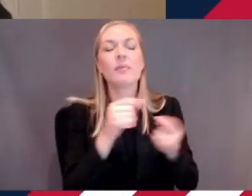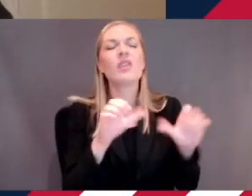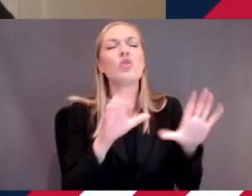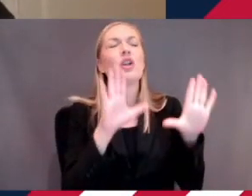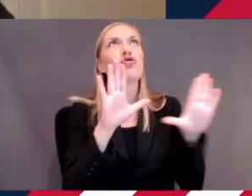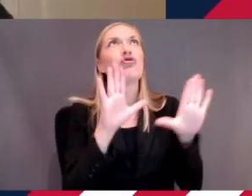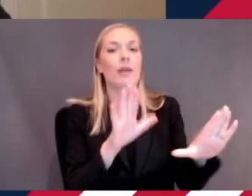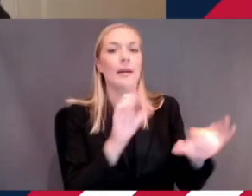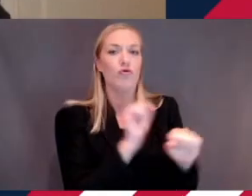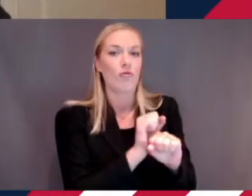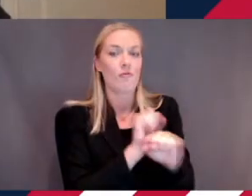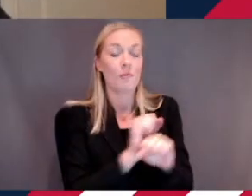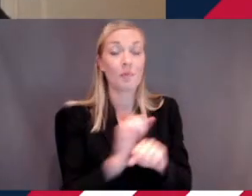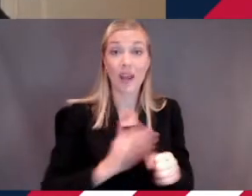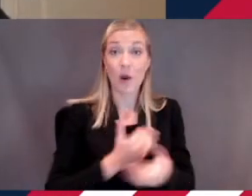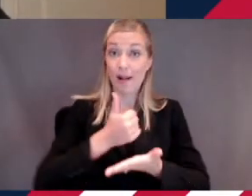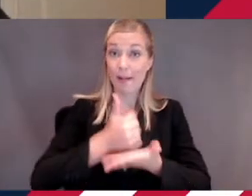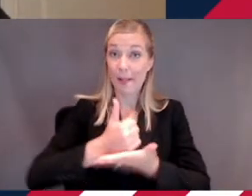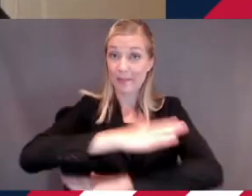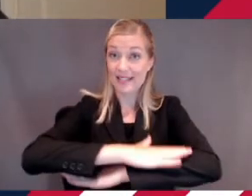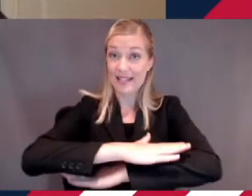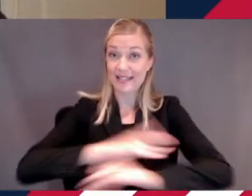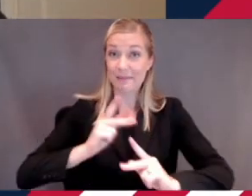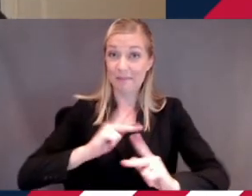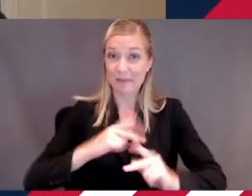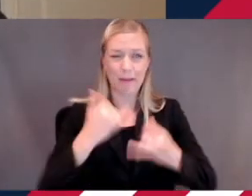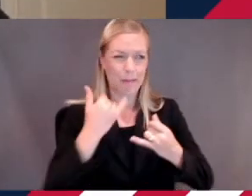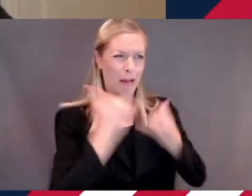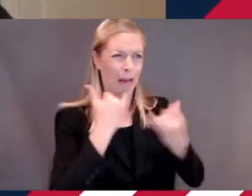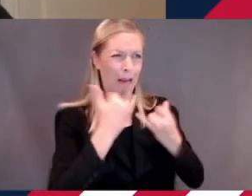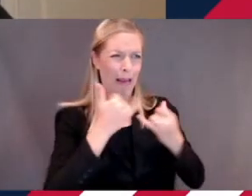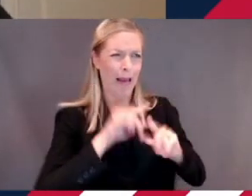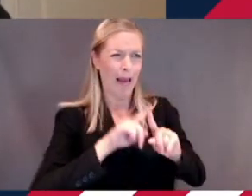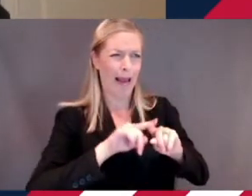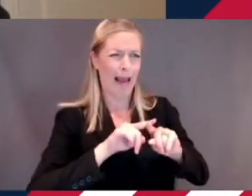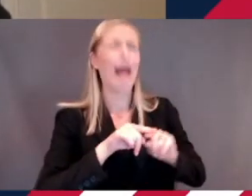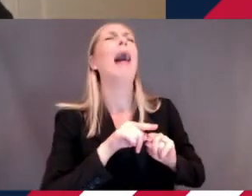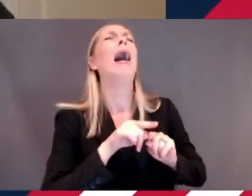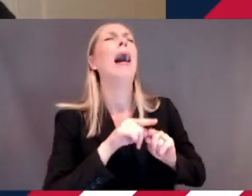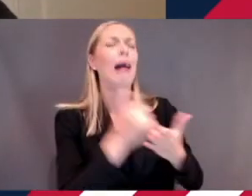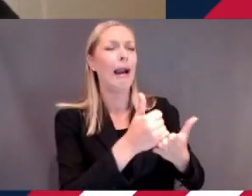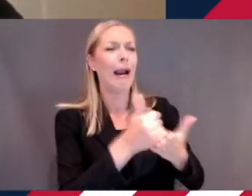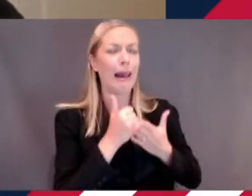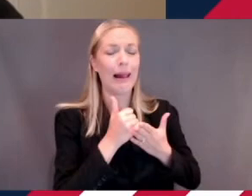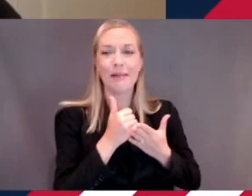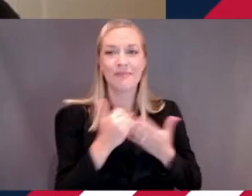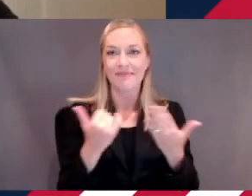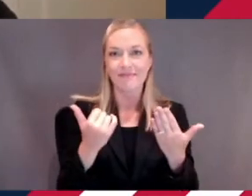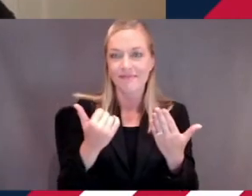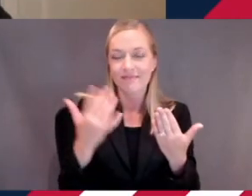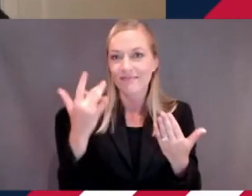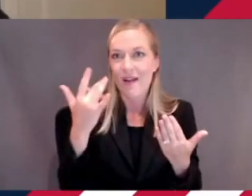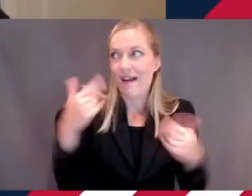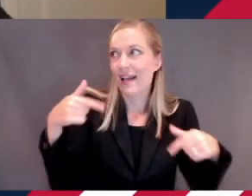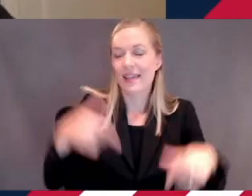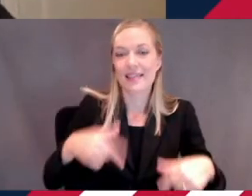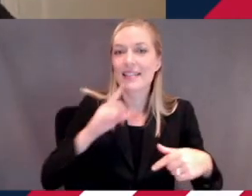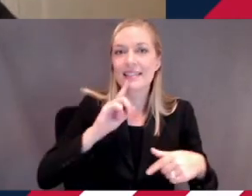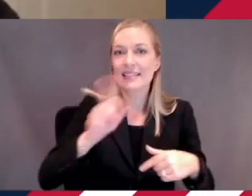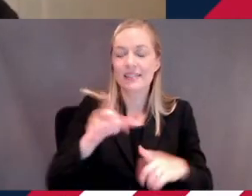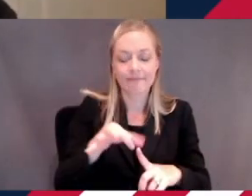working overtime to make this work, because these are indeed extraordinary times. And I want to also